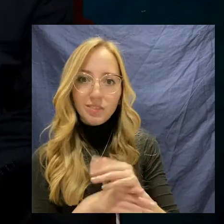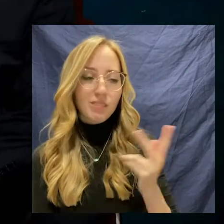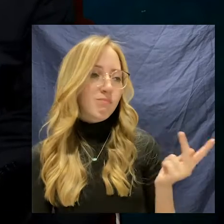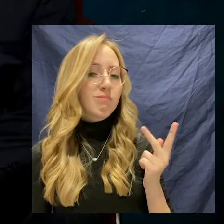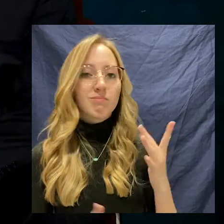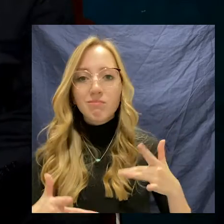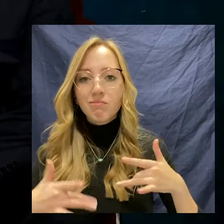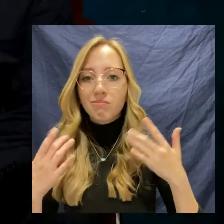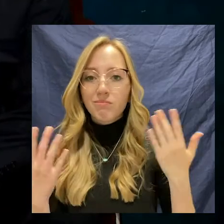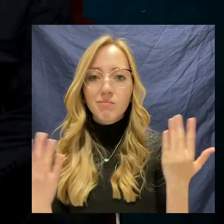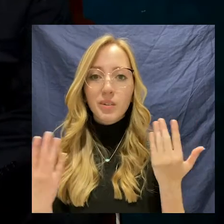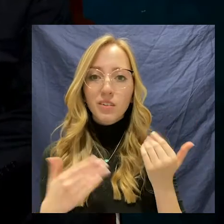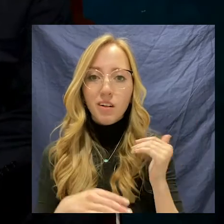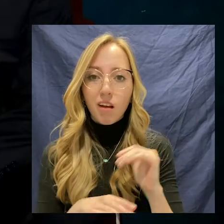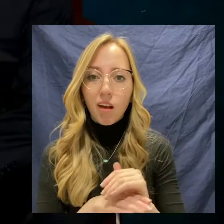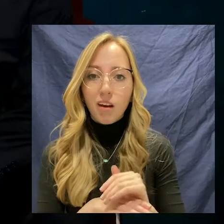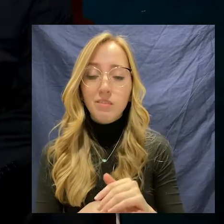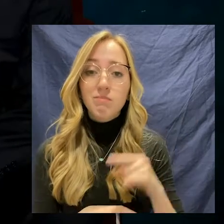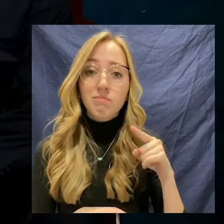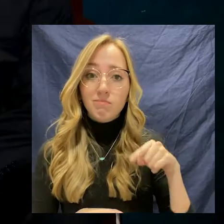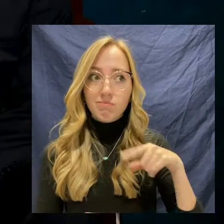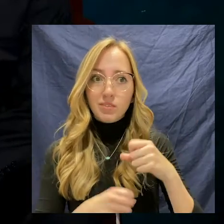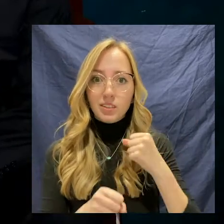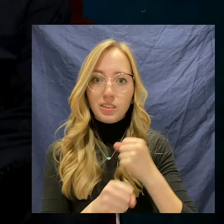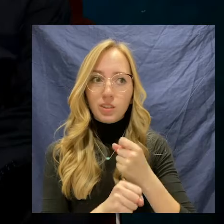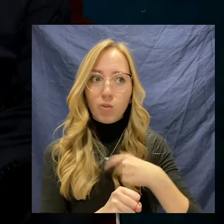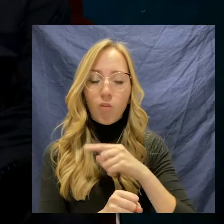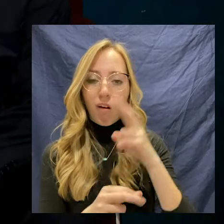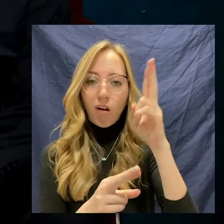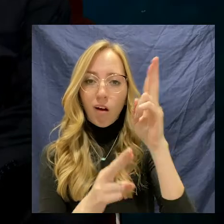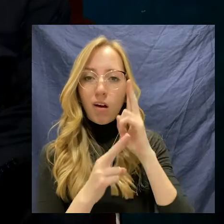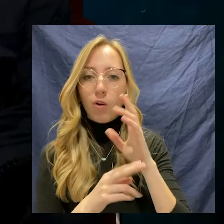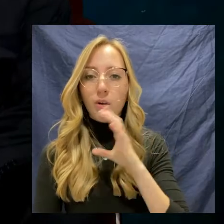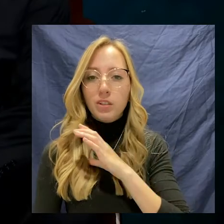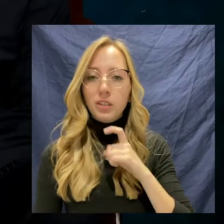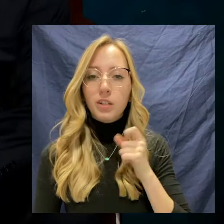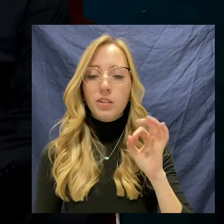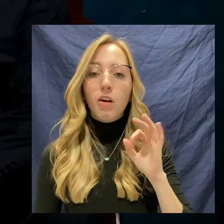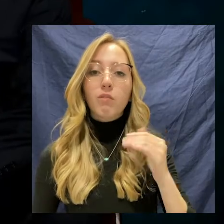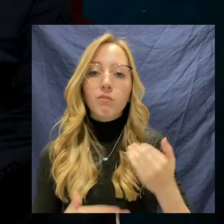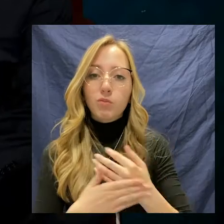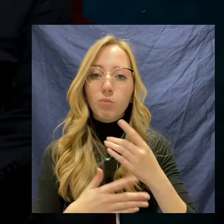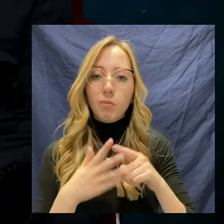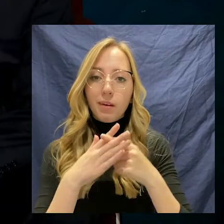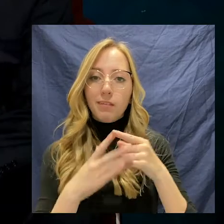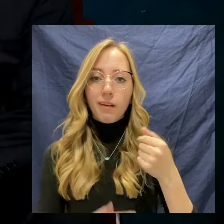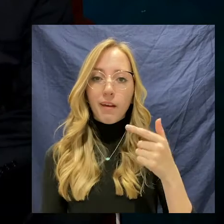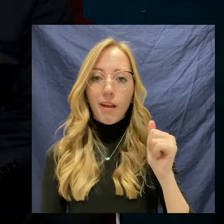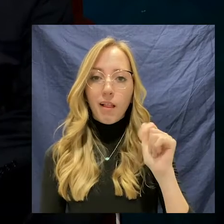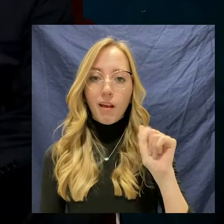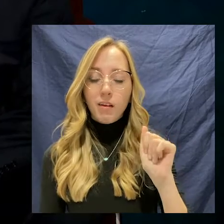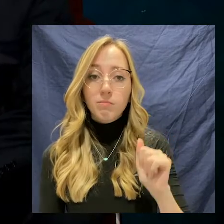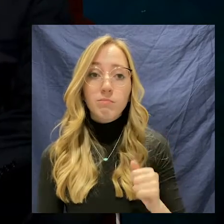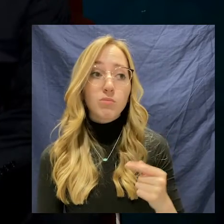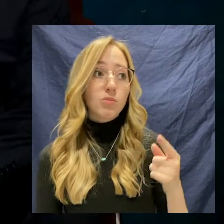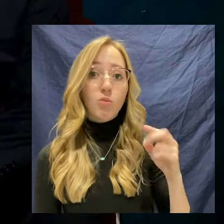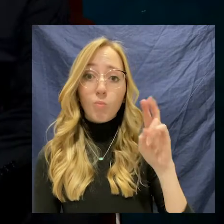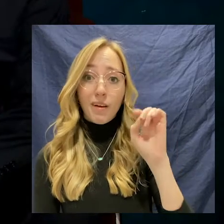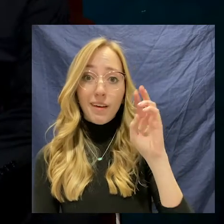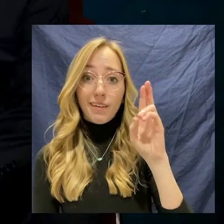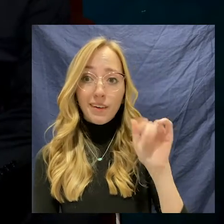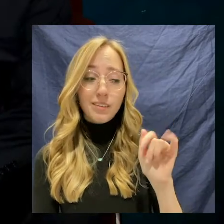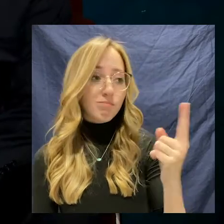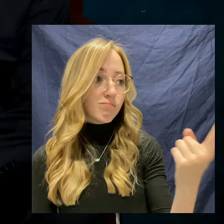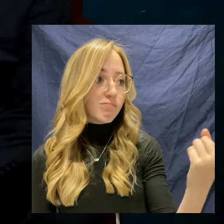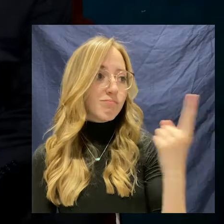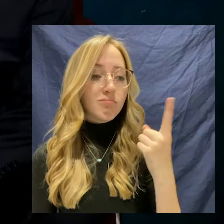tonight as this year's honorary chairs of the New Beginnings Gala. When Randy first approached us regarding being the